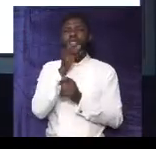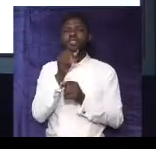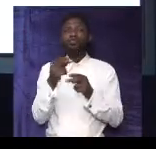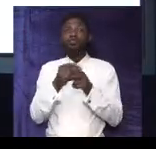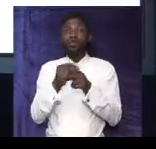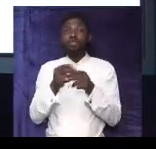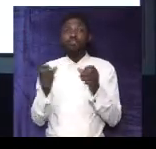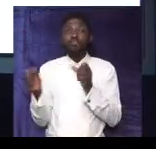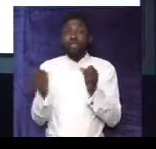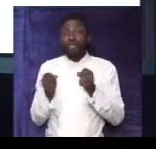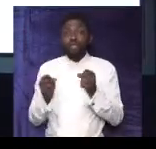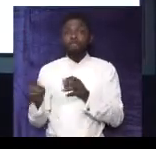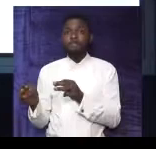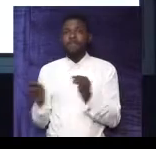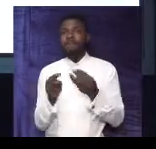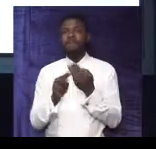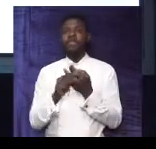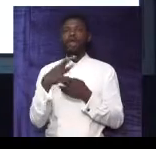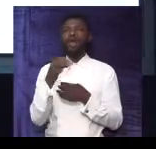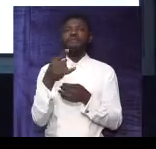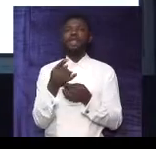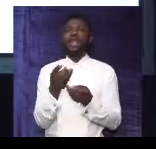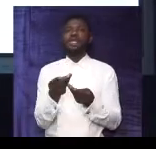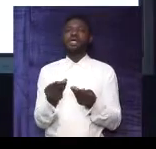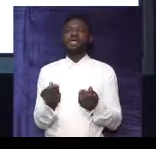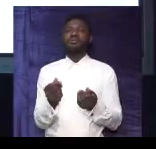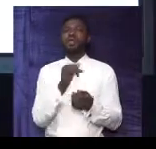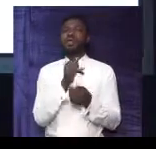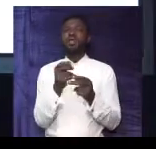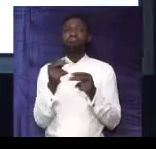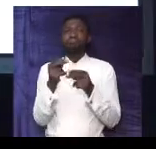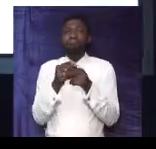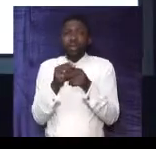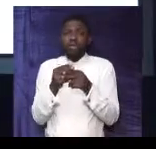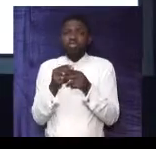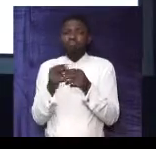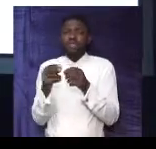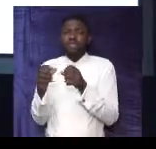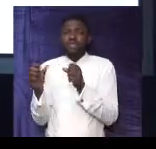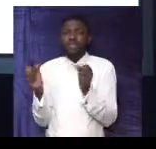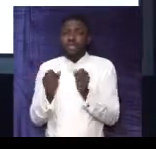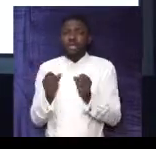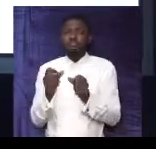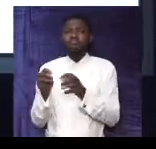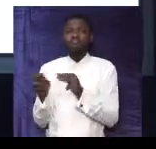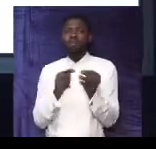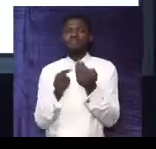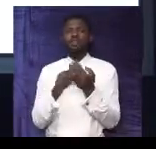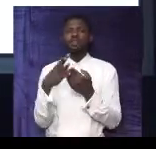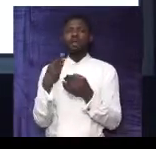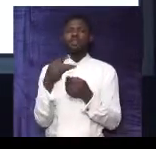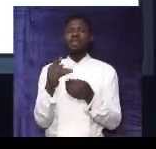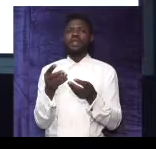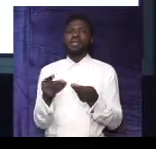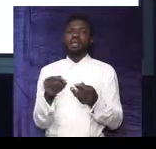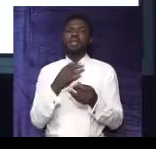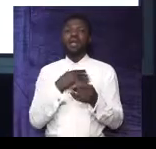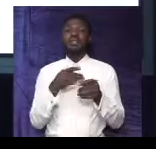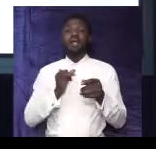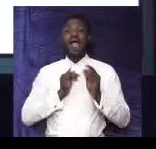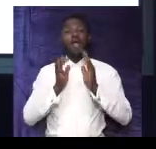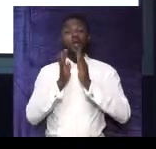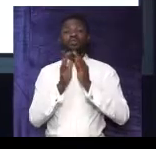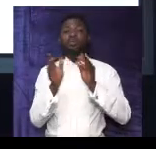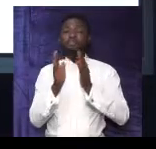about? It's a sudden shaking movement of the ground. A sudden shaking movement of the ground.